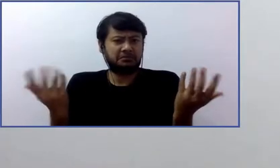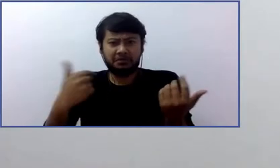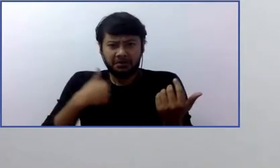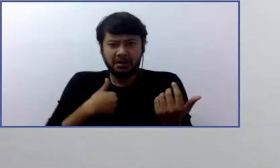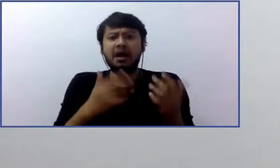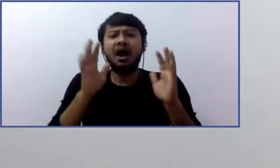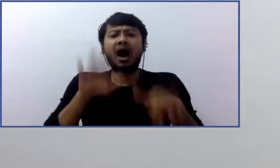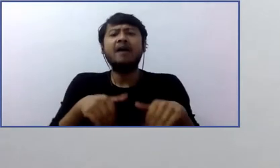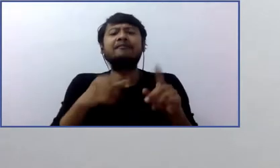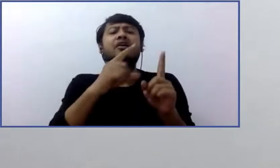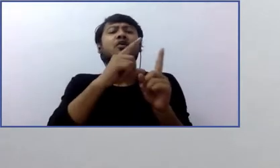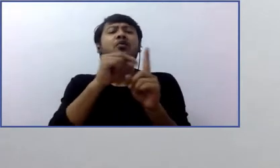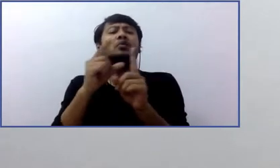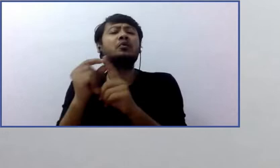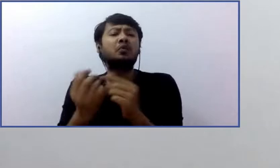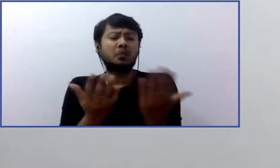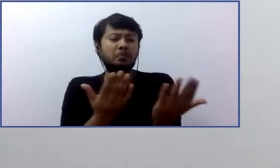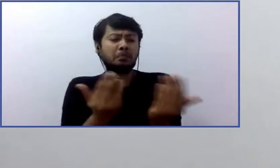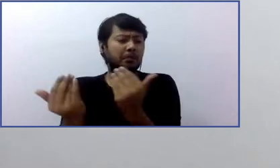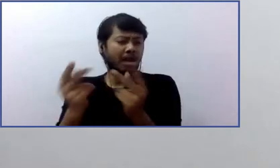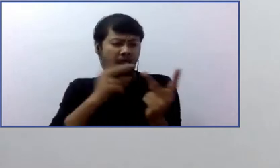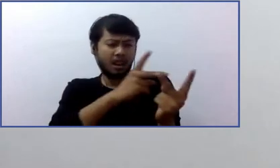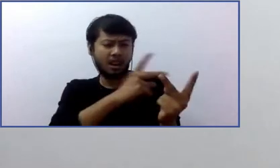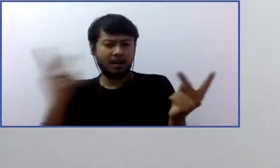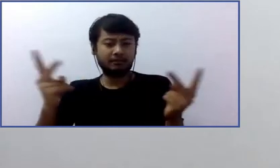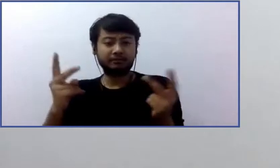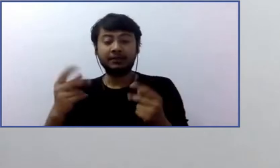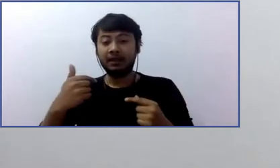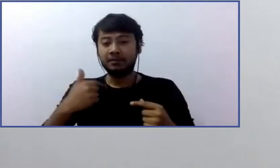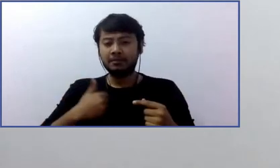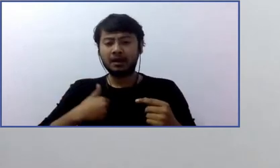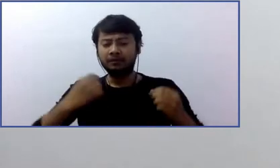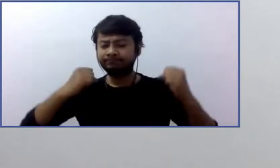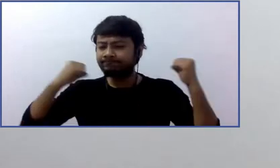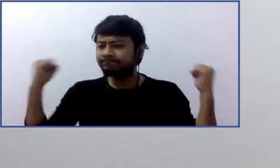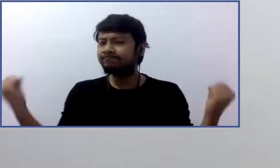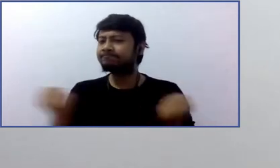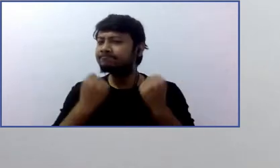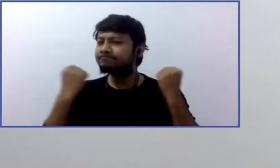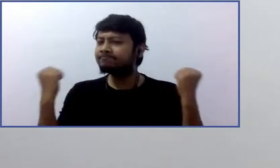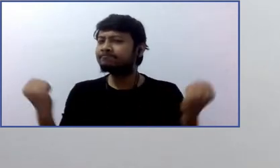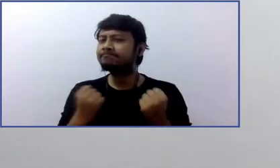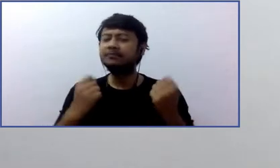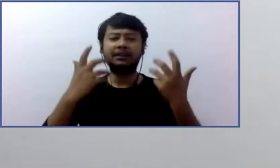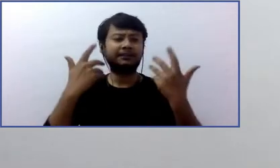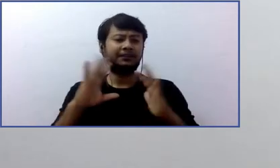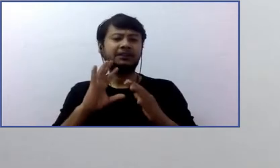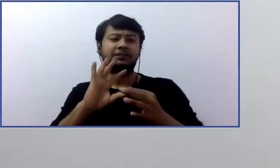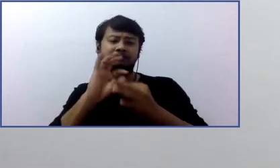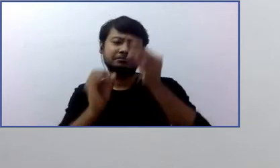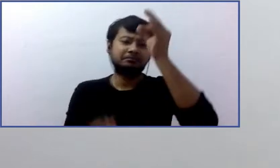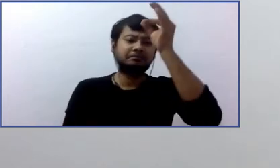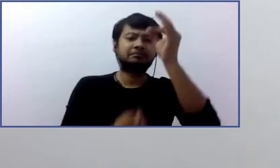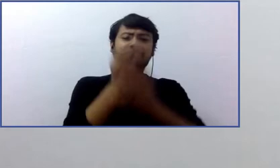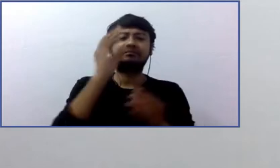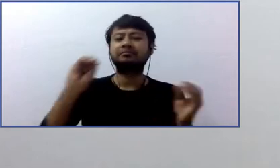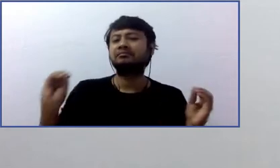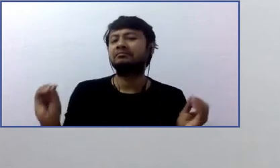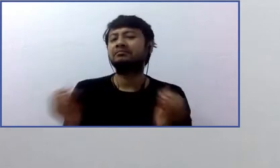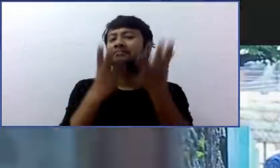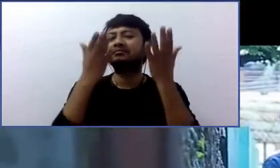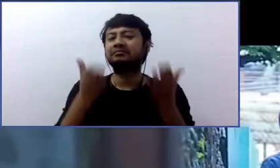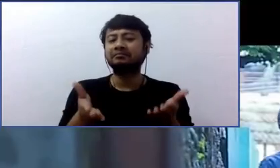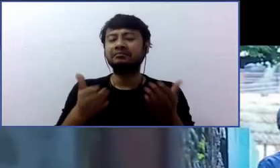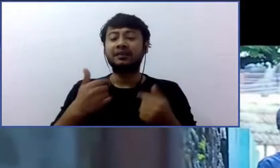capabilities. And through my initiative, the Jodhir Gamaya Foundation, I wish other blind